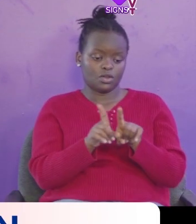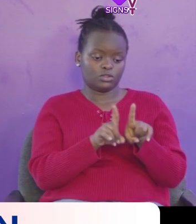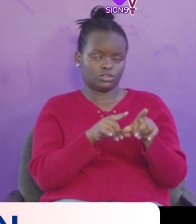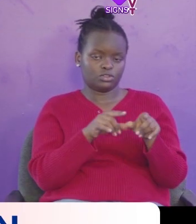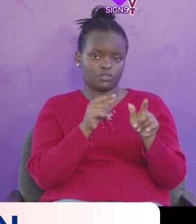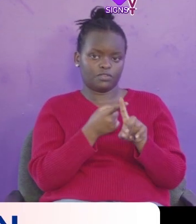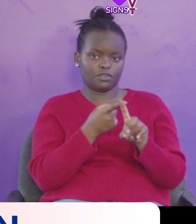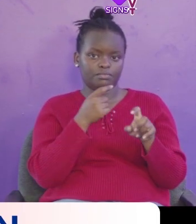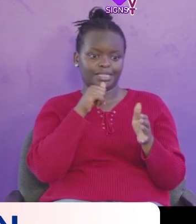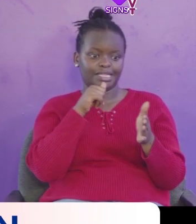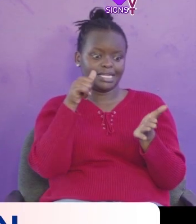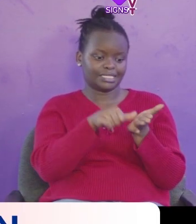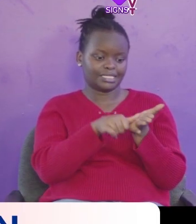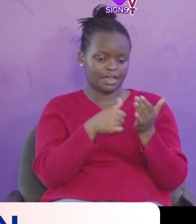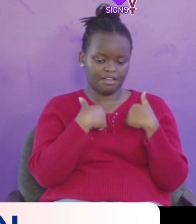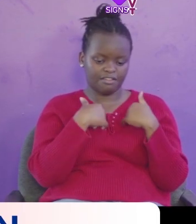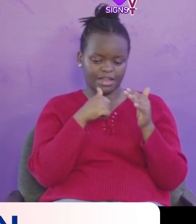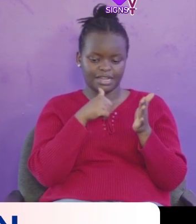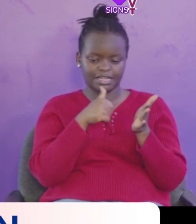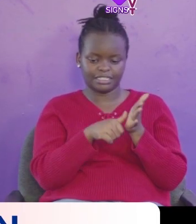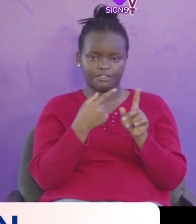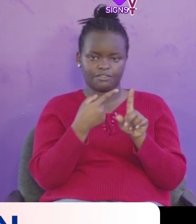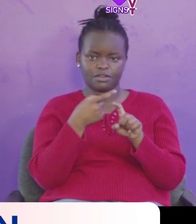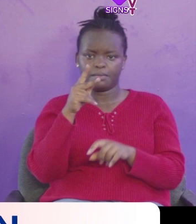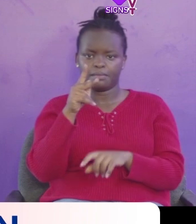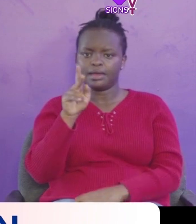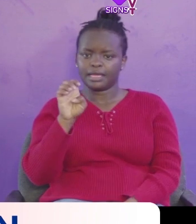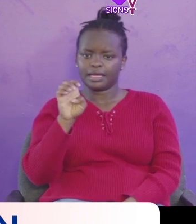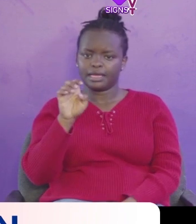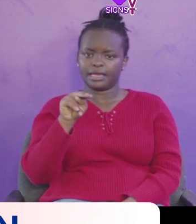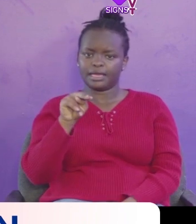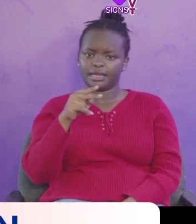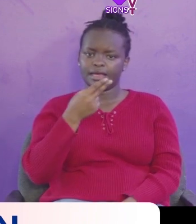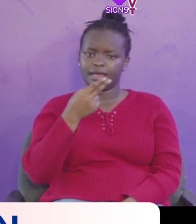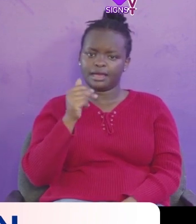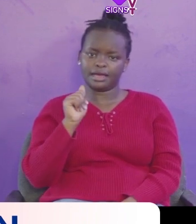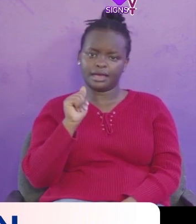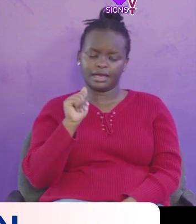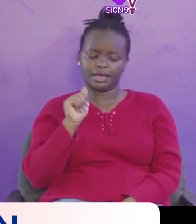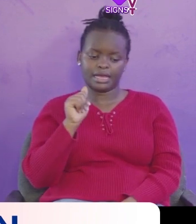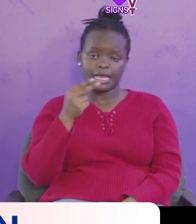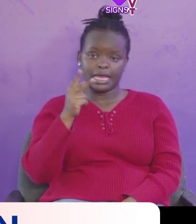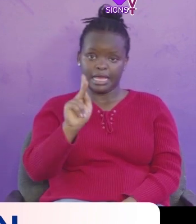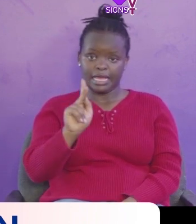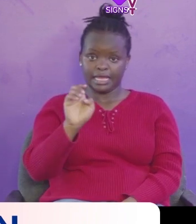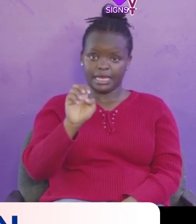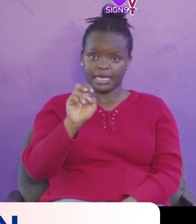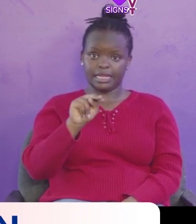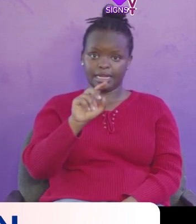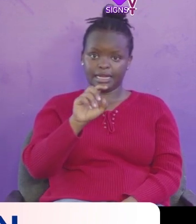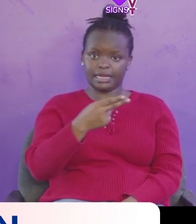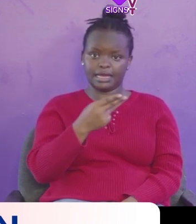letter from Kenha that Kenha does not even know such a road.